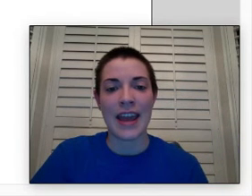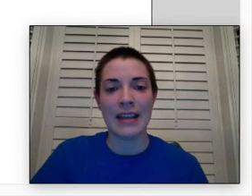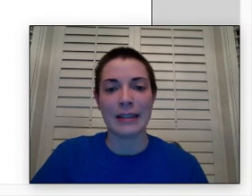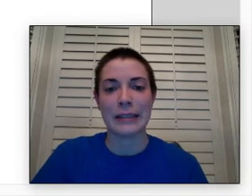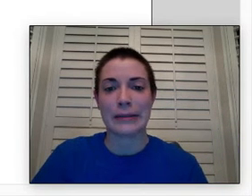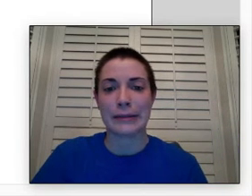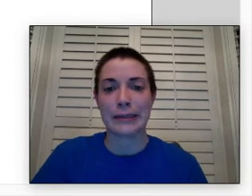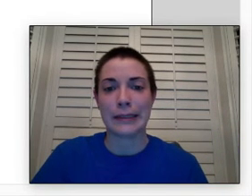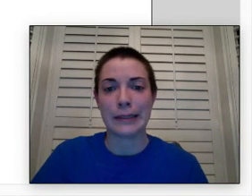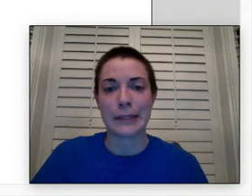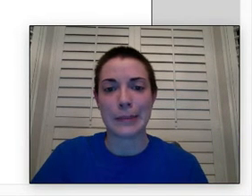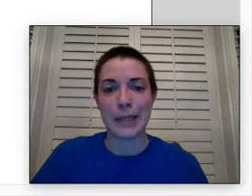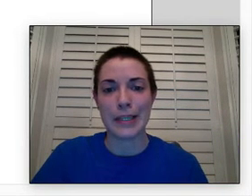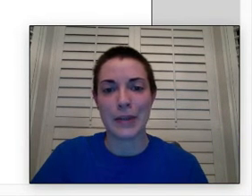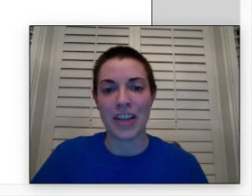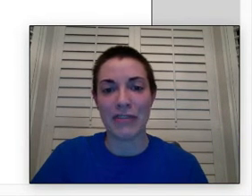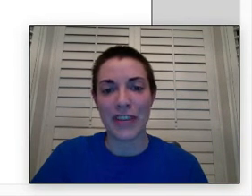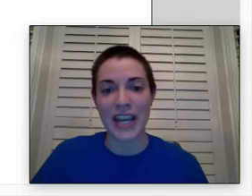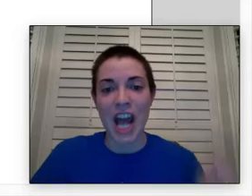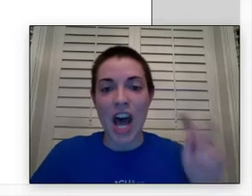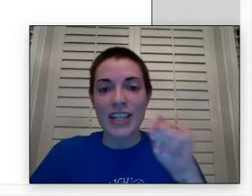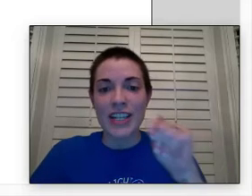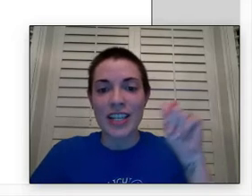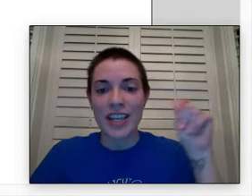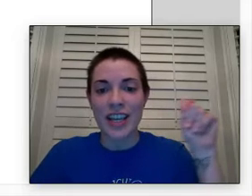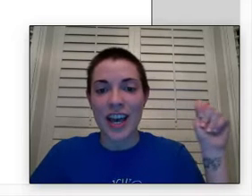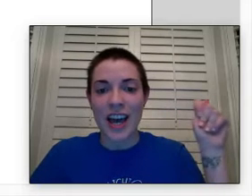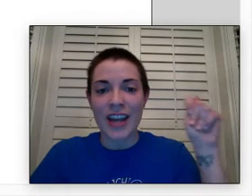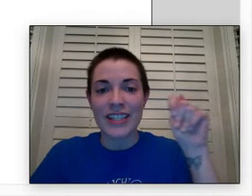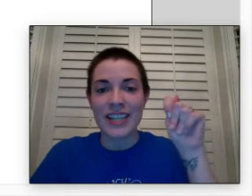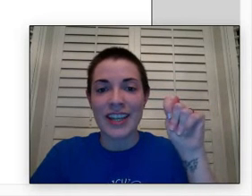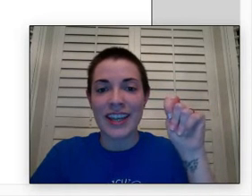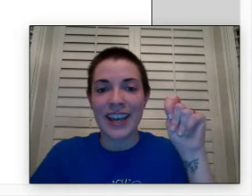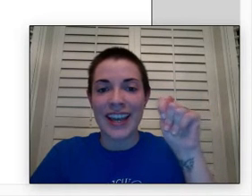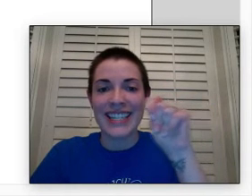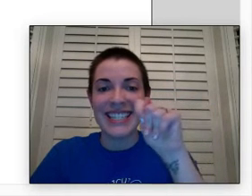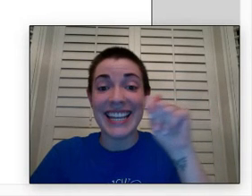a. Or throw it a little small so it'll all fit. T, t,